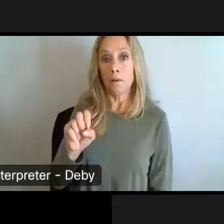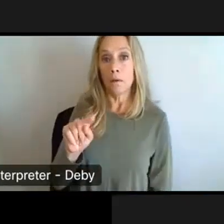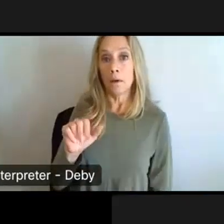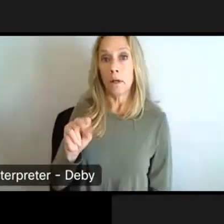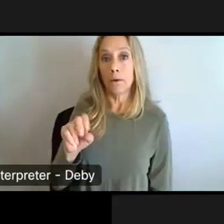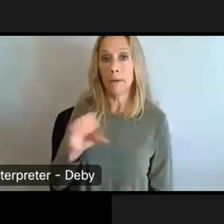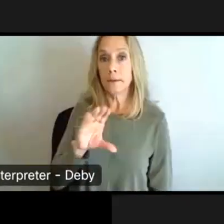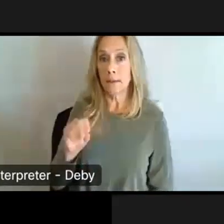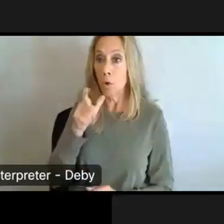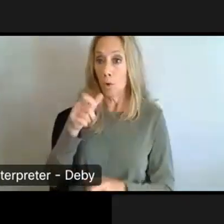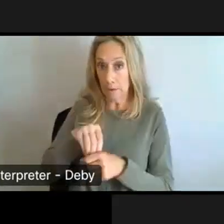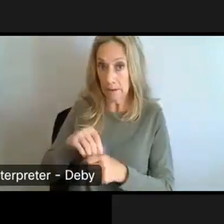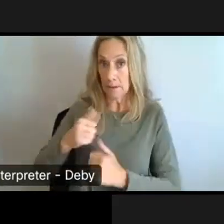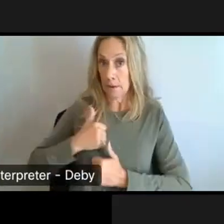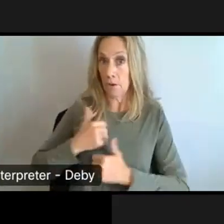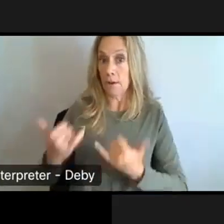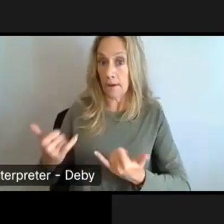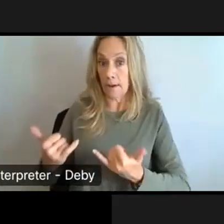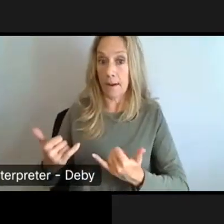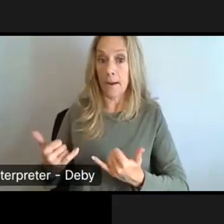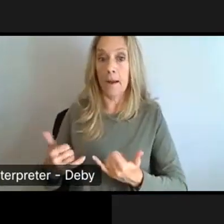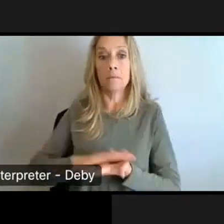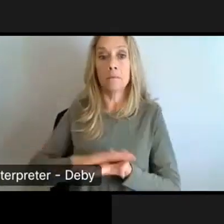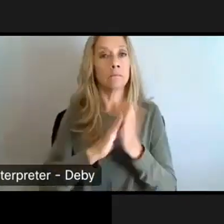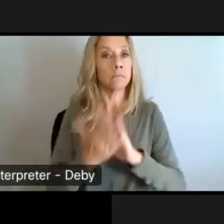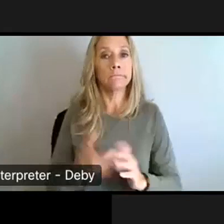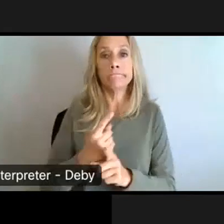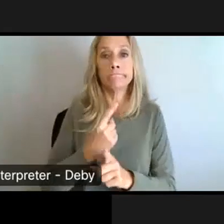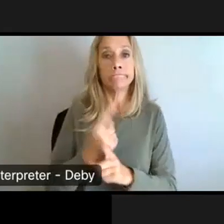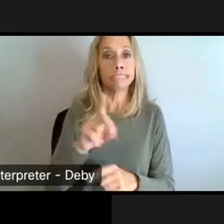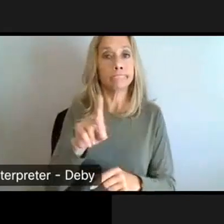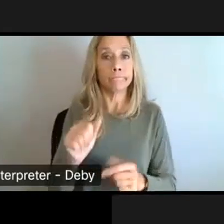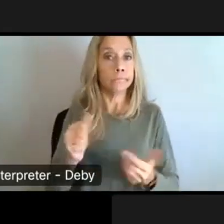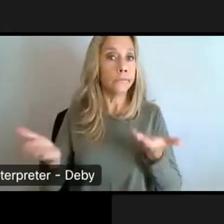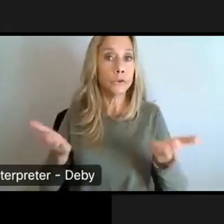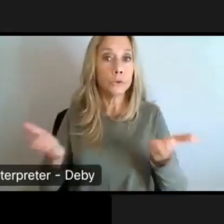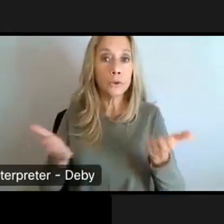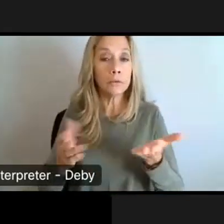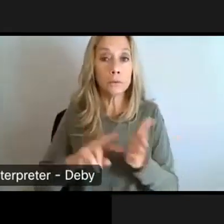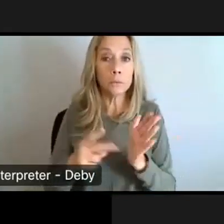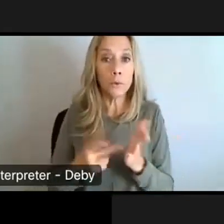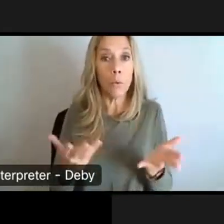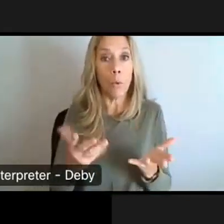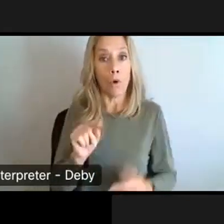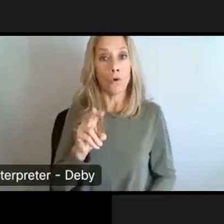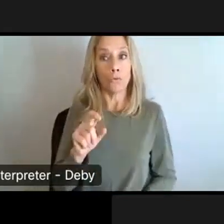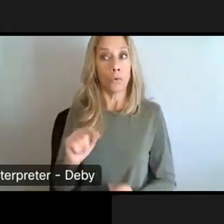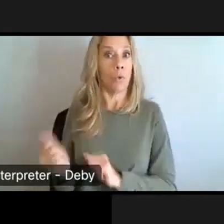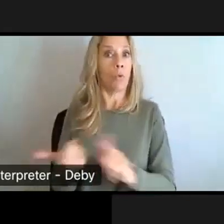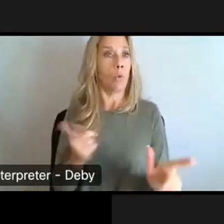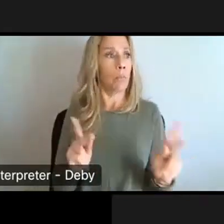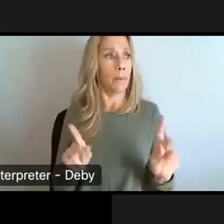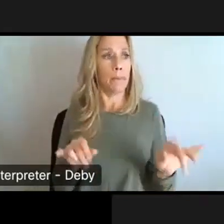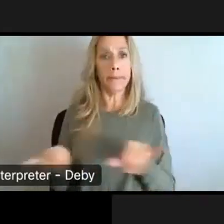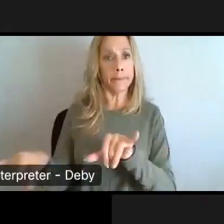service members transposes into regular disability services in that you should treat all people the same